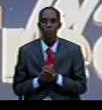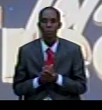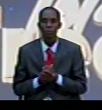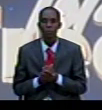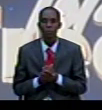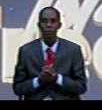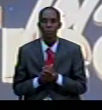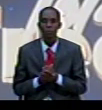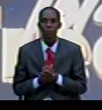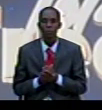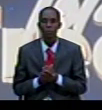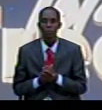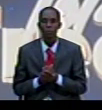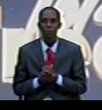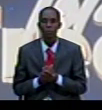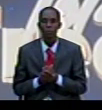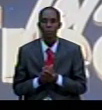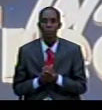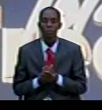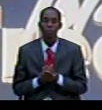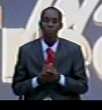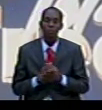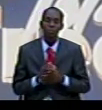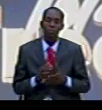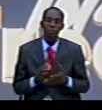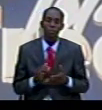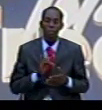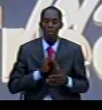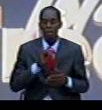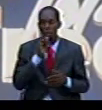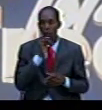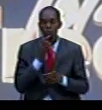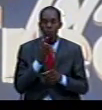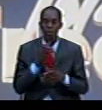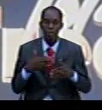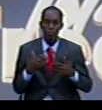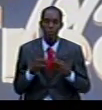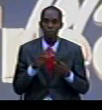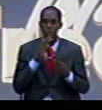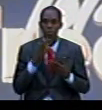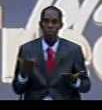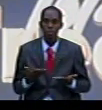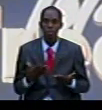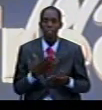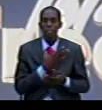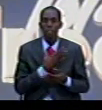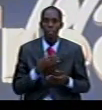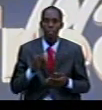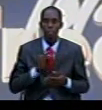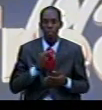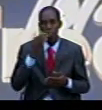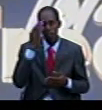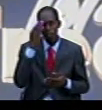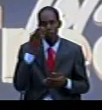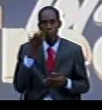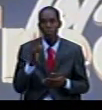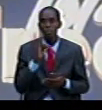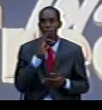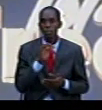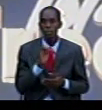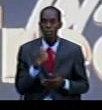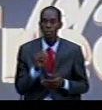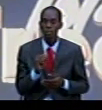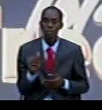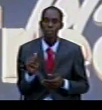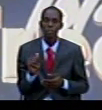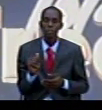So I'm just happy to be here. I know that there's still a prayer request that I have to lead. I don't know